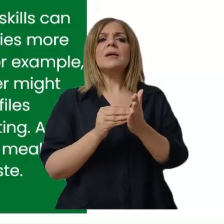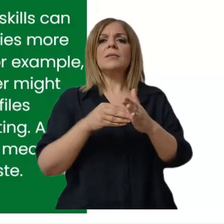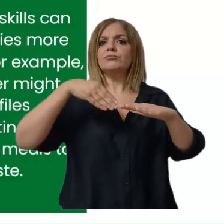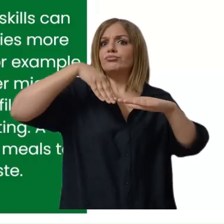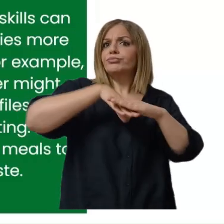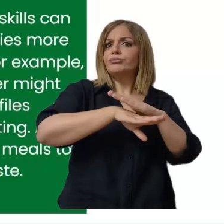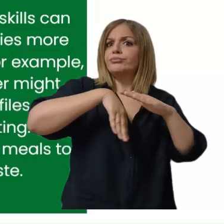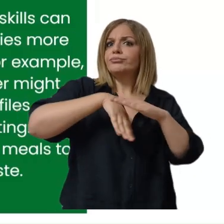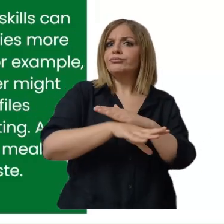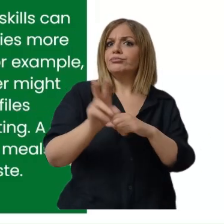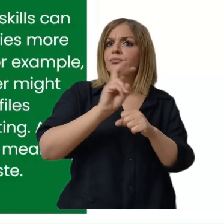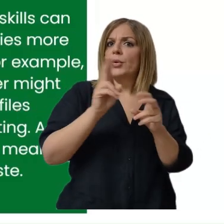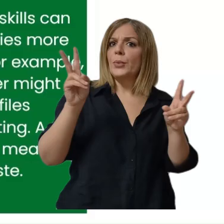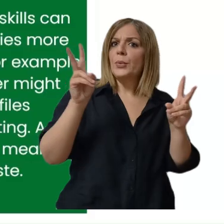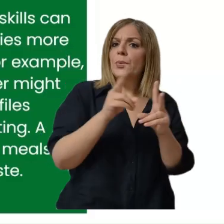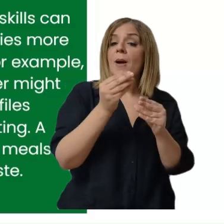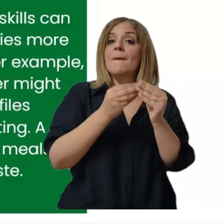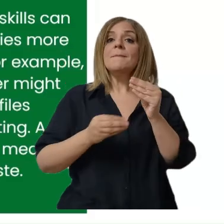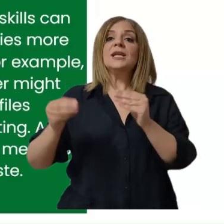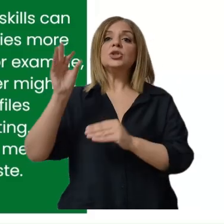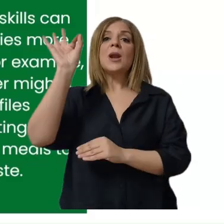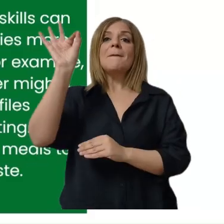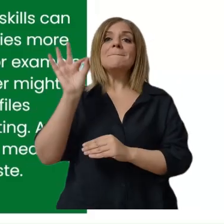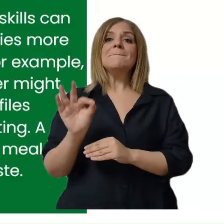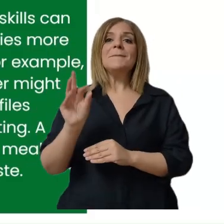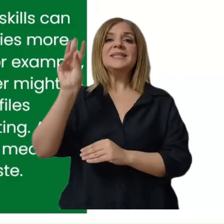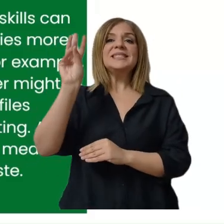your printing and use more digital